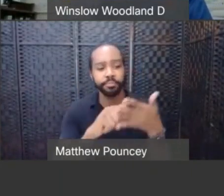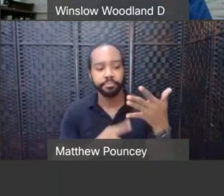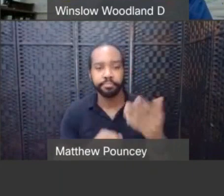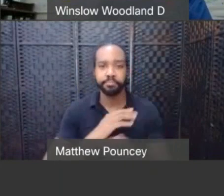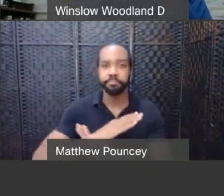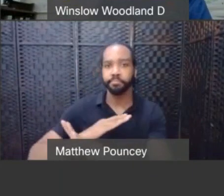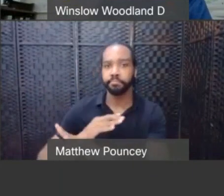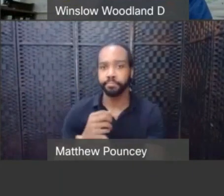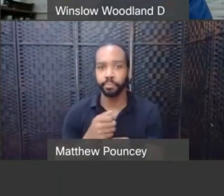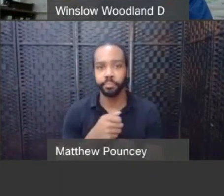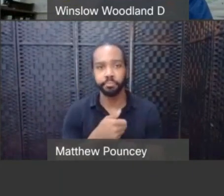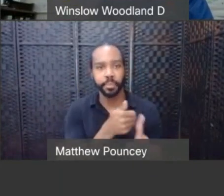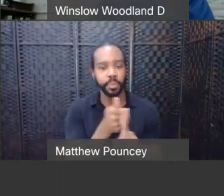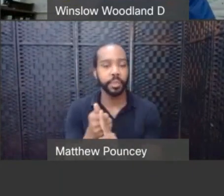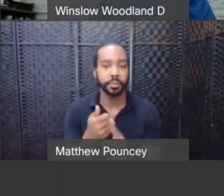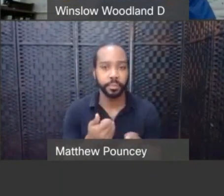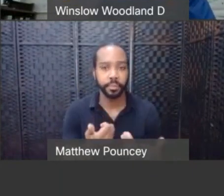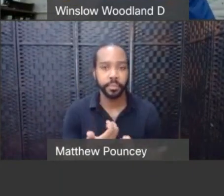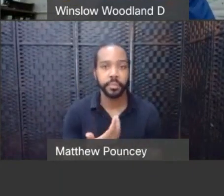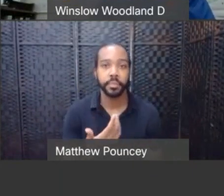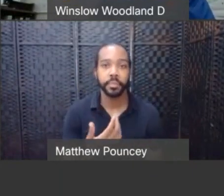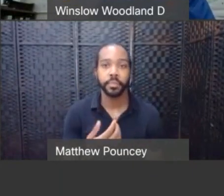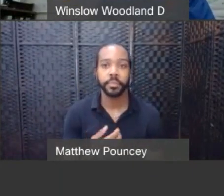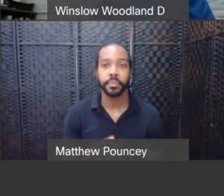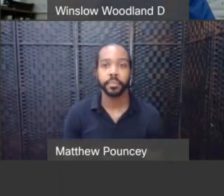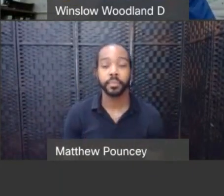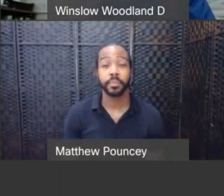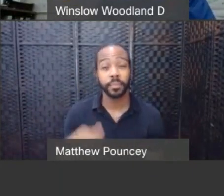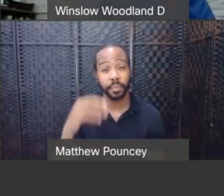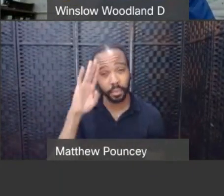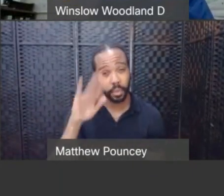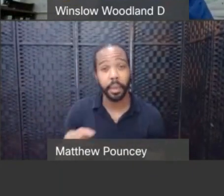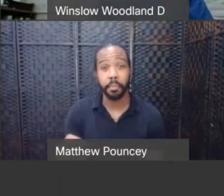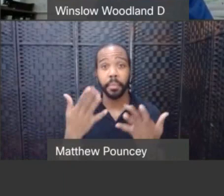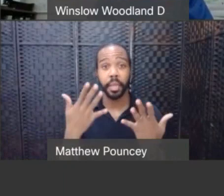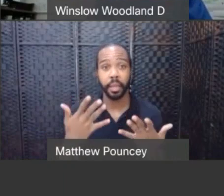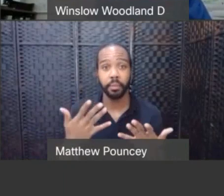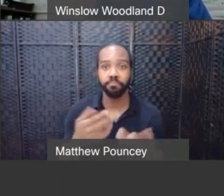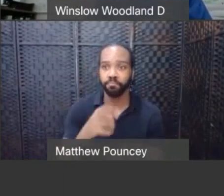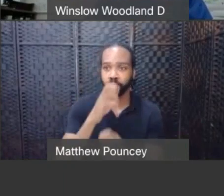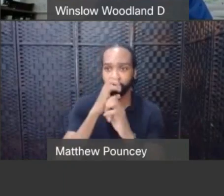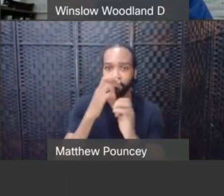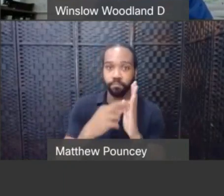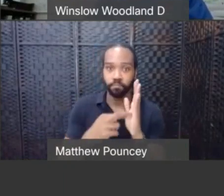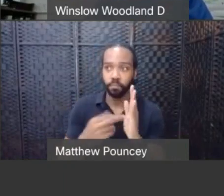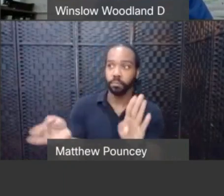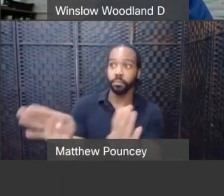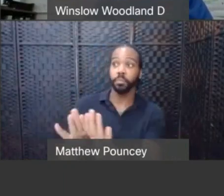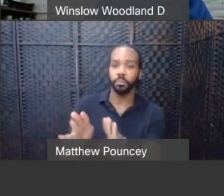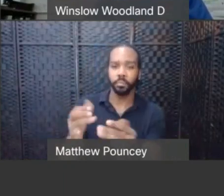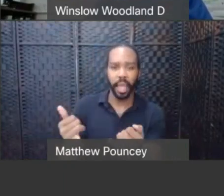strategies. And though, you know, many of the restrictions have been lifted, I think that, we should be